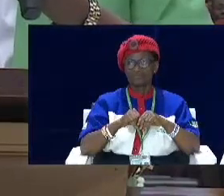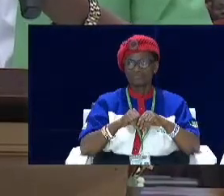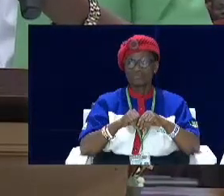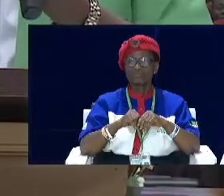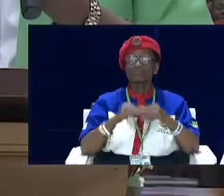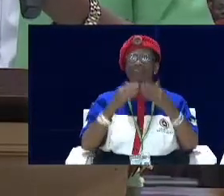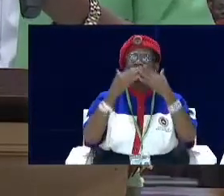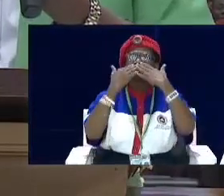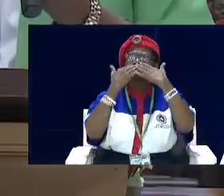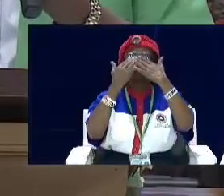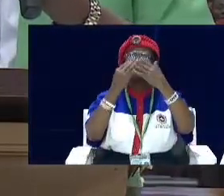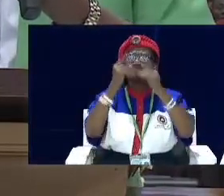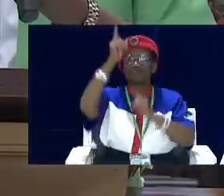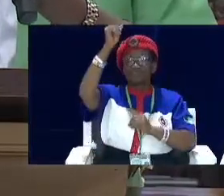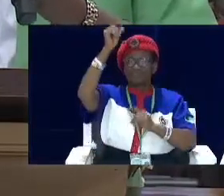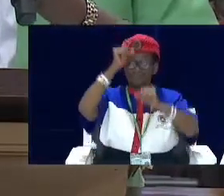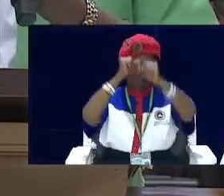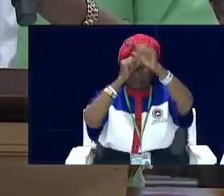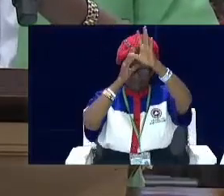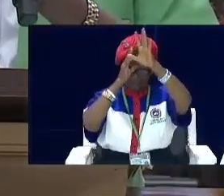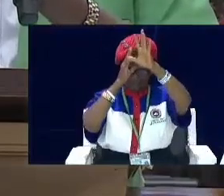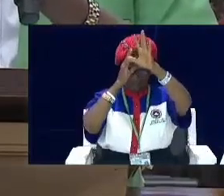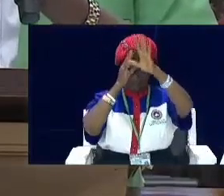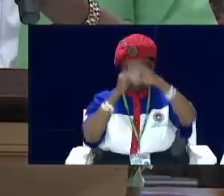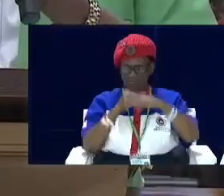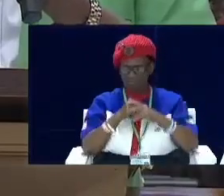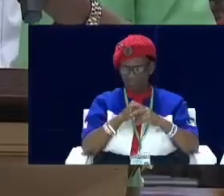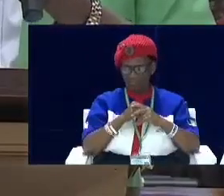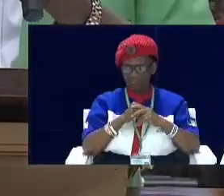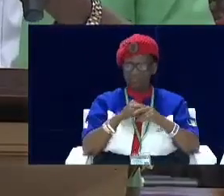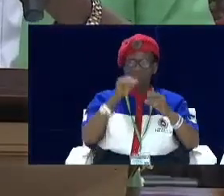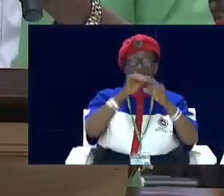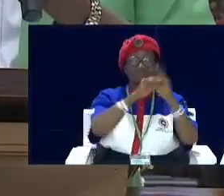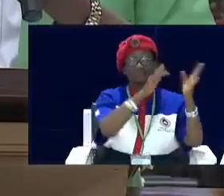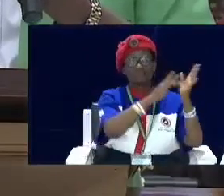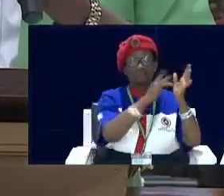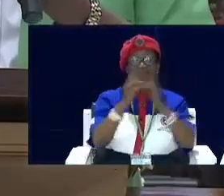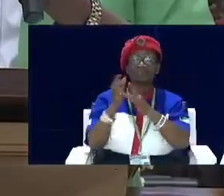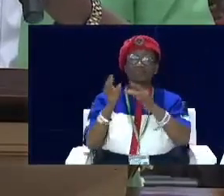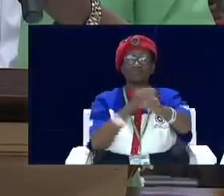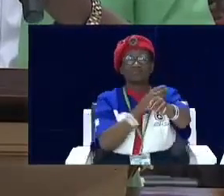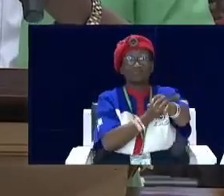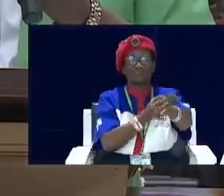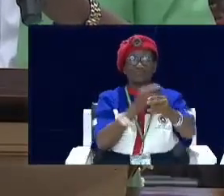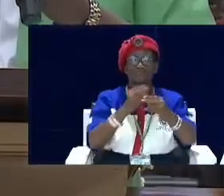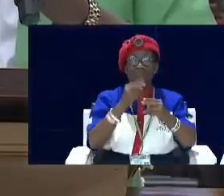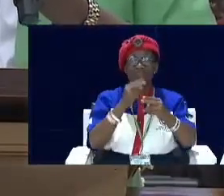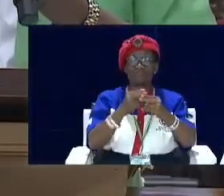Thank you, Father. Baba Ishaun. In Jesus' mighty name, we have